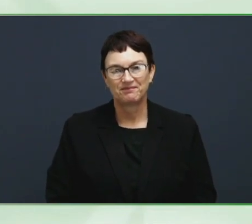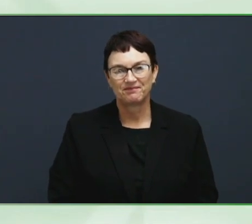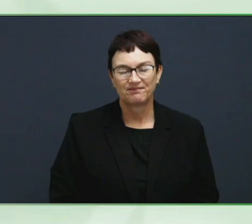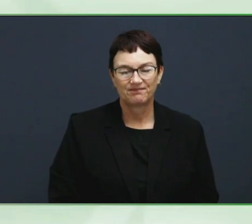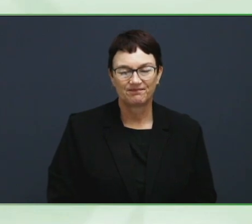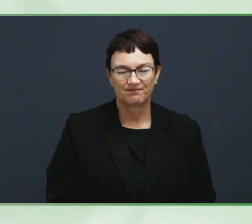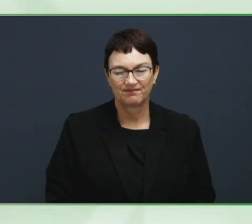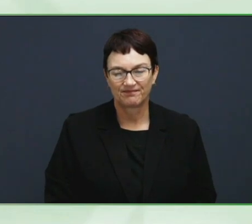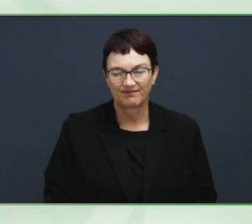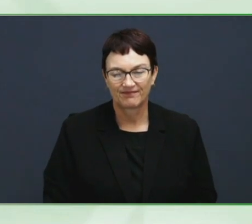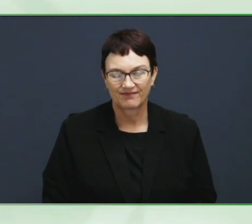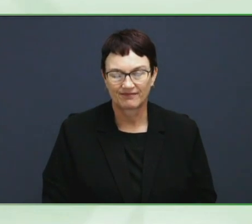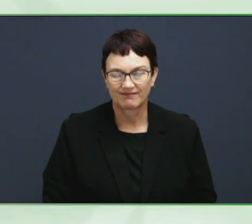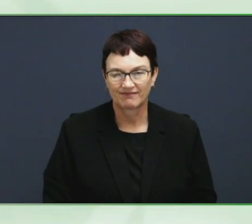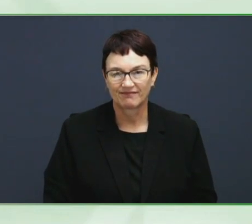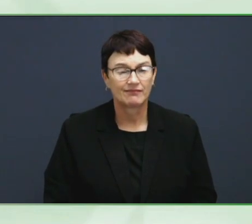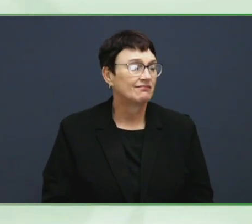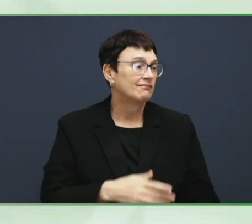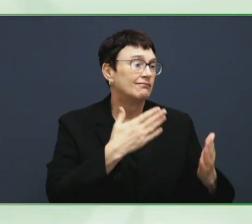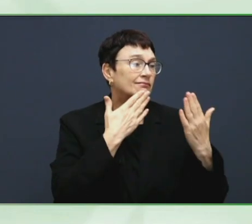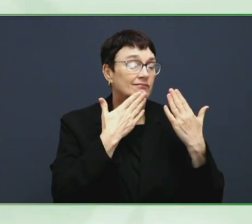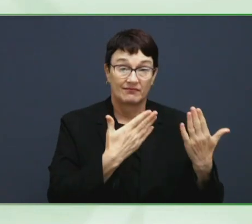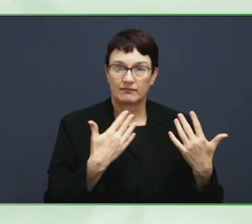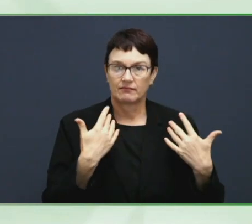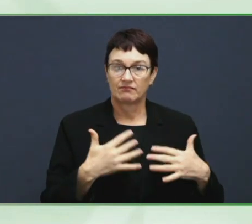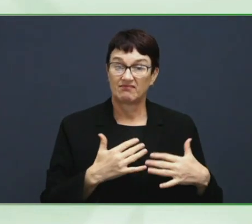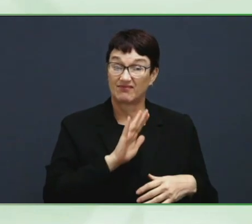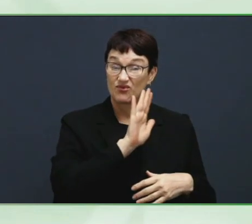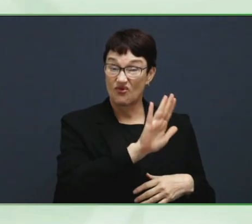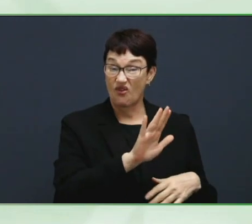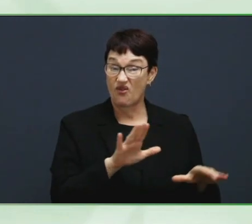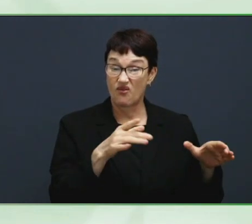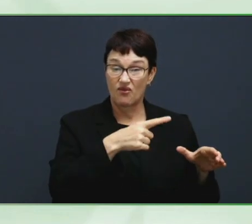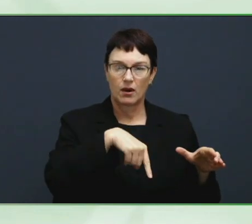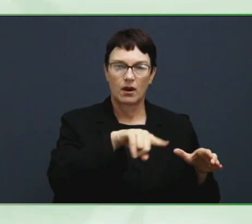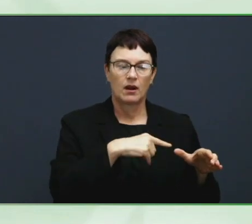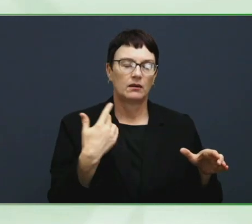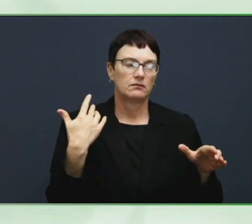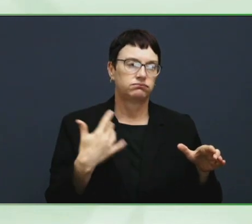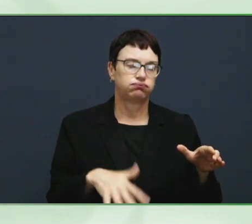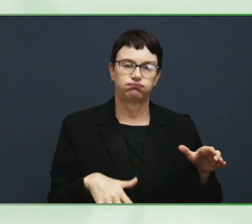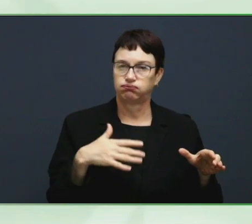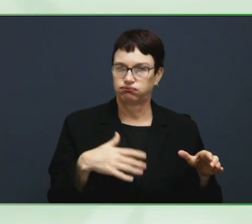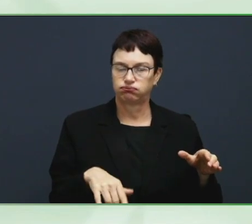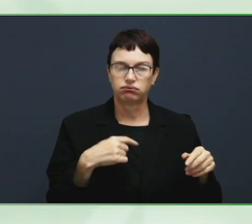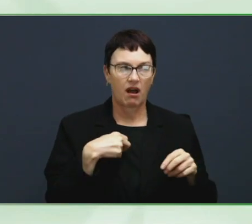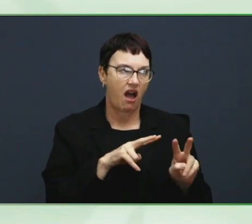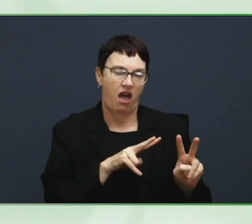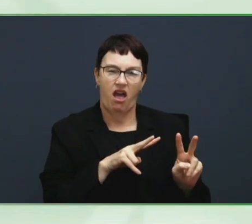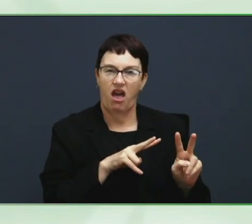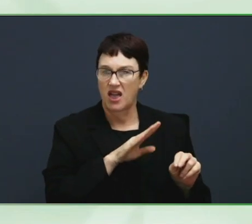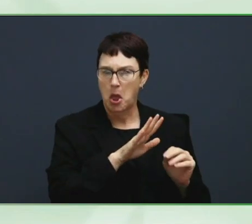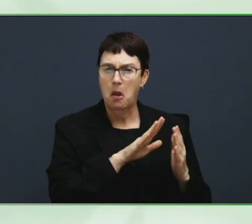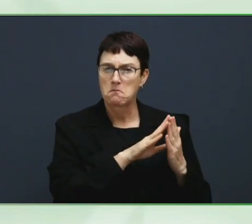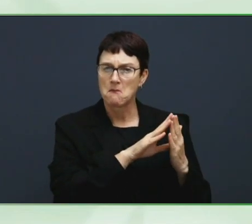Thank you so much. Your foundation has been such an incredible model, and I